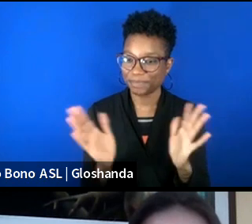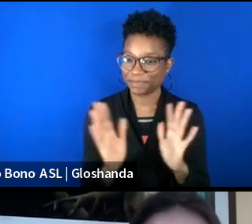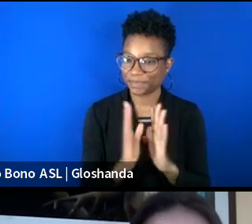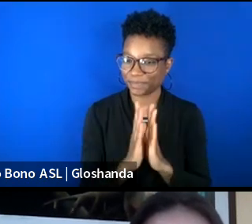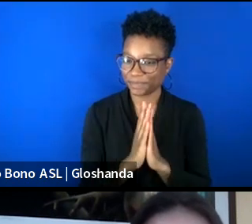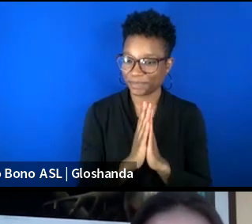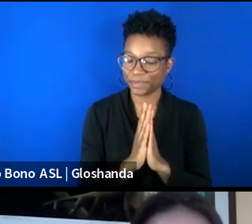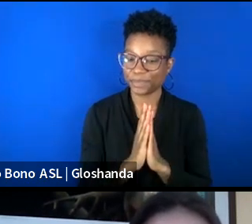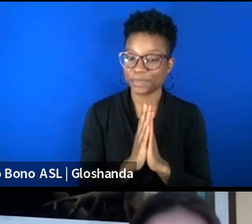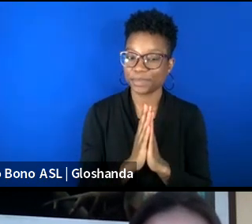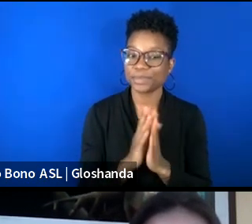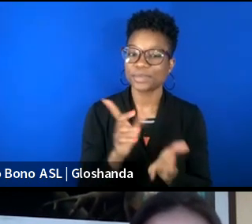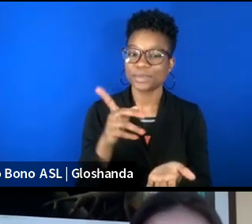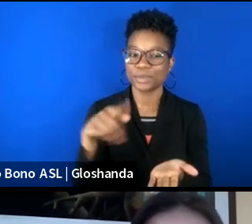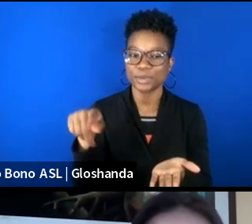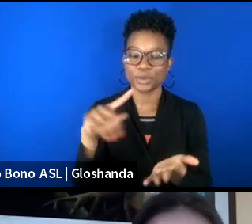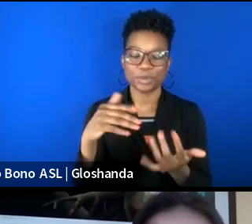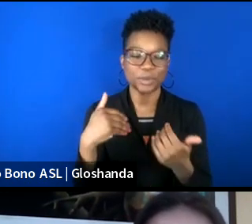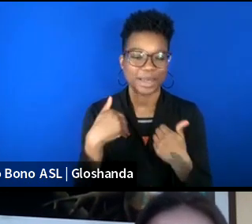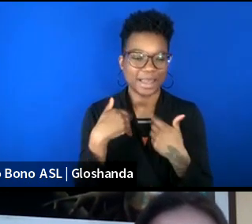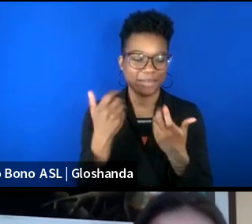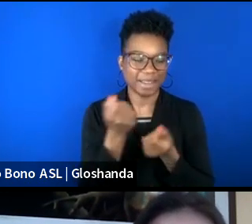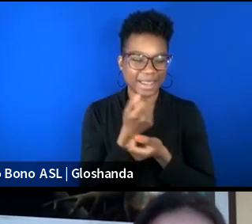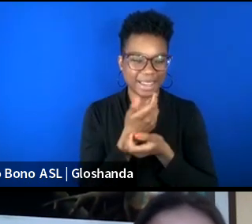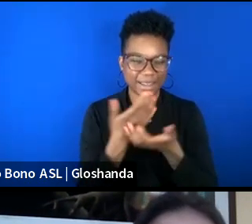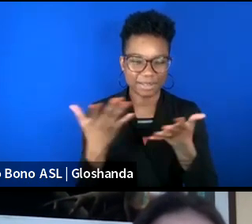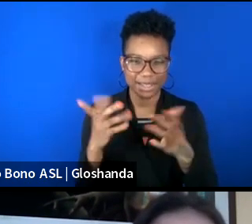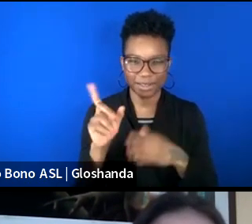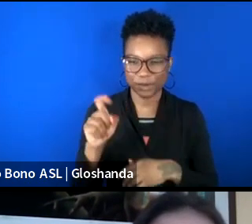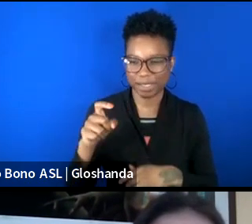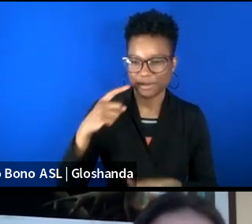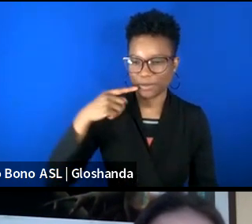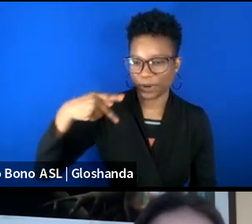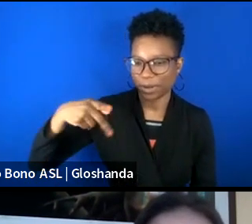you have the ingredients for a play.